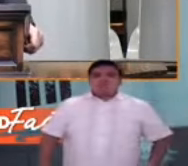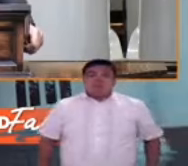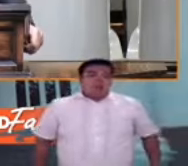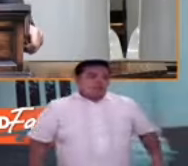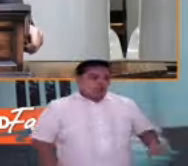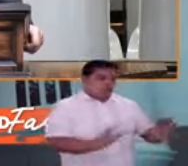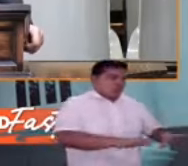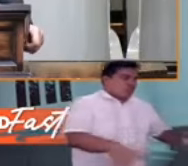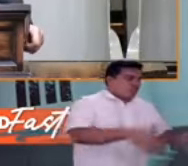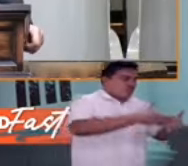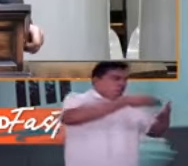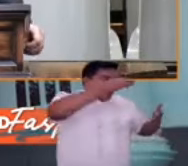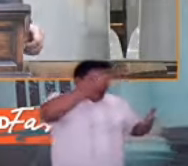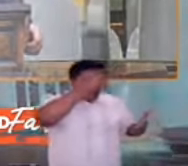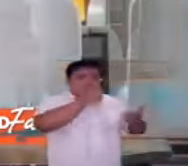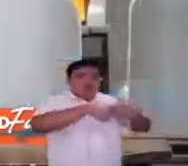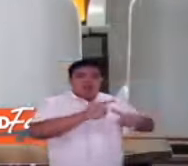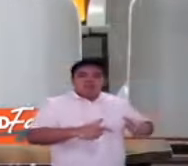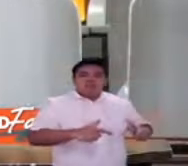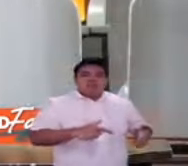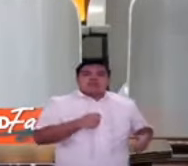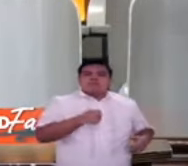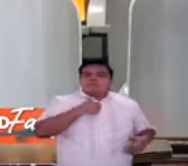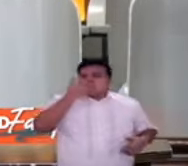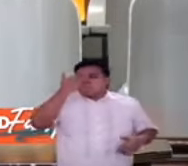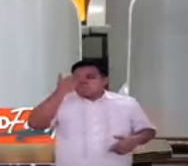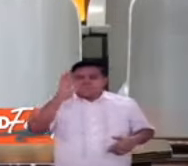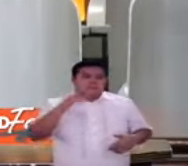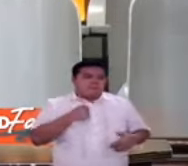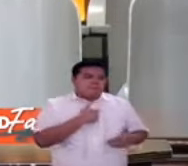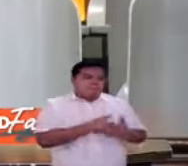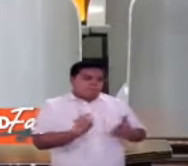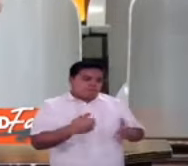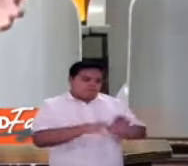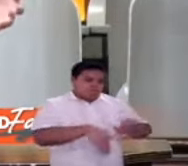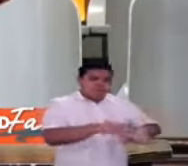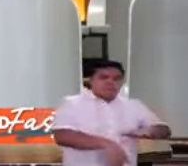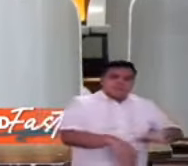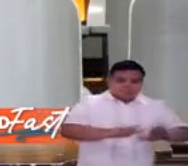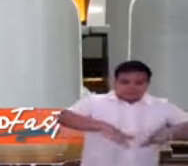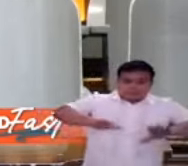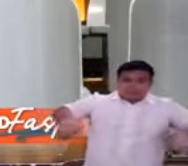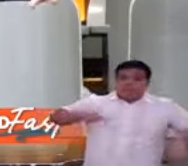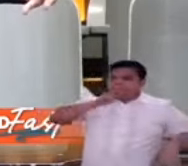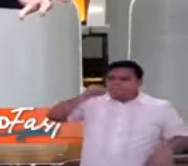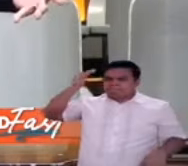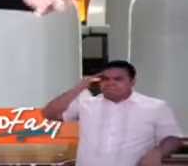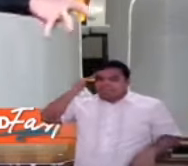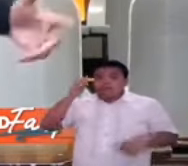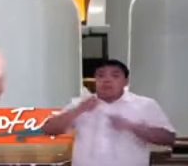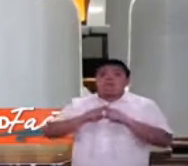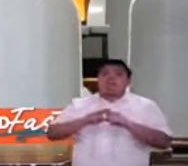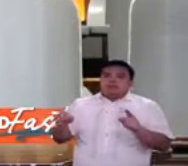They learn a language even before they can walk. Little children cannot articulate,